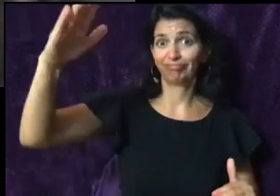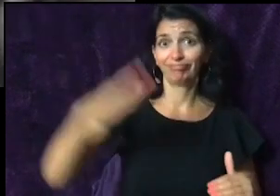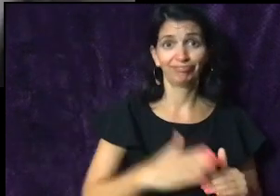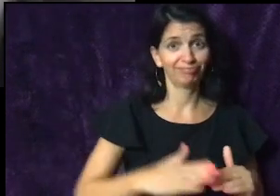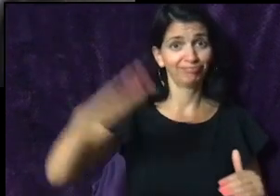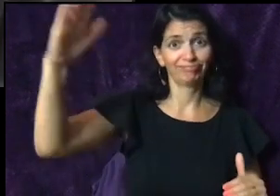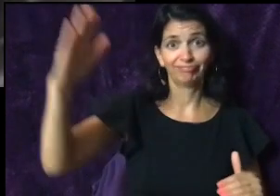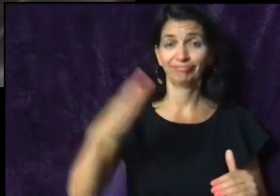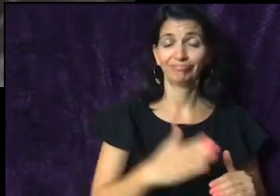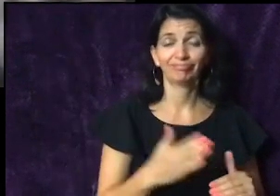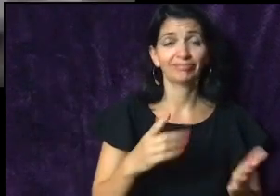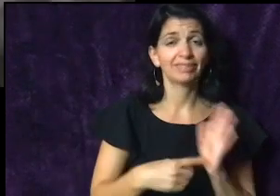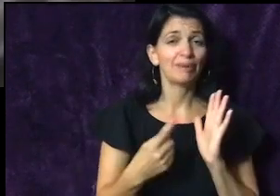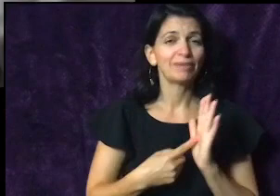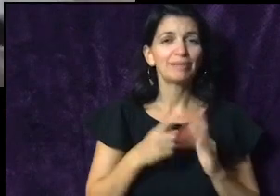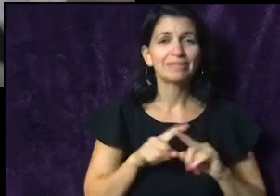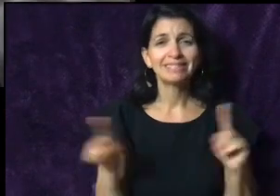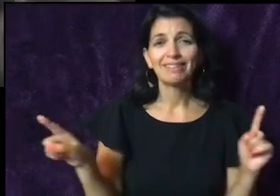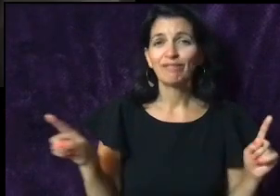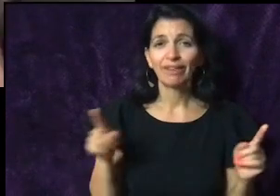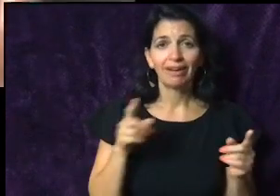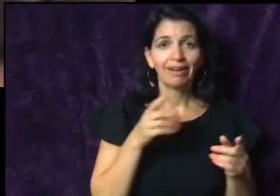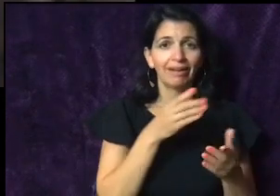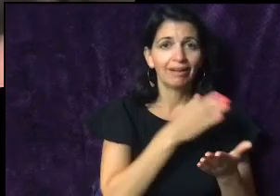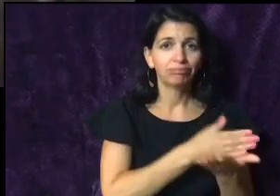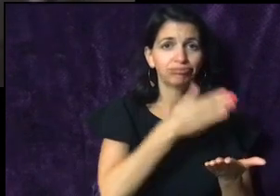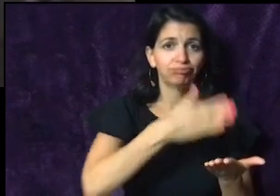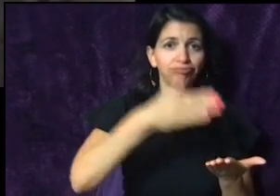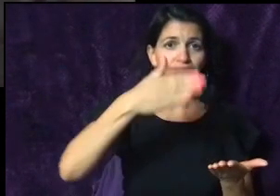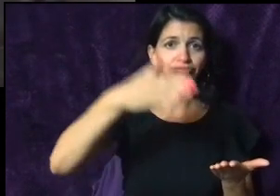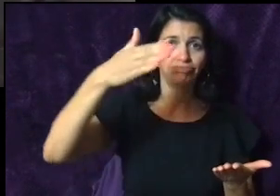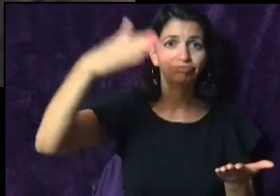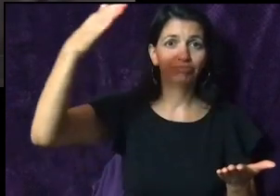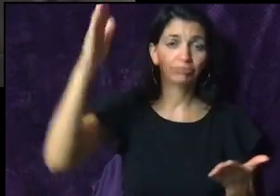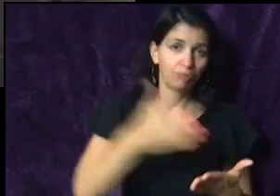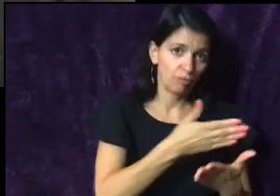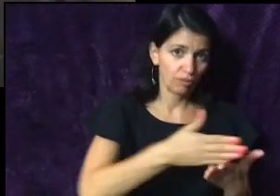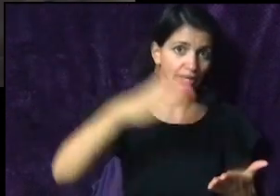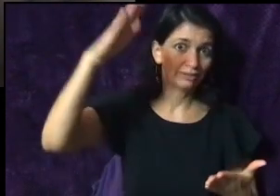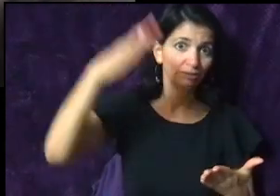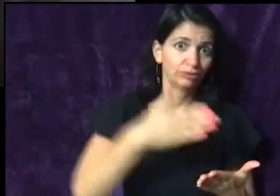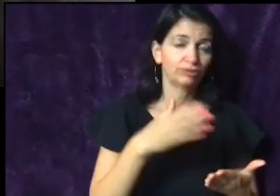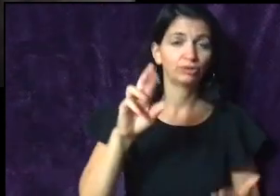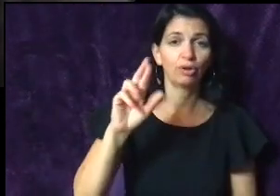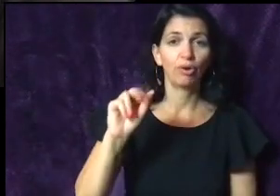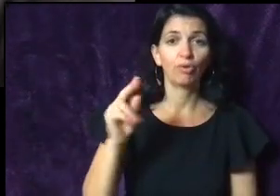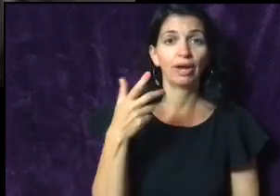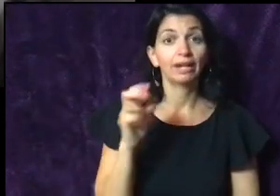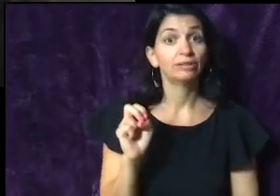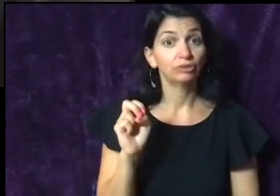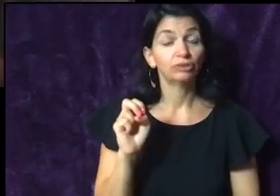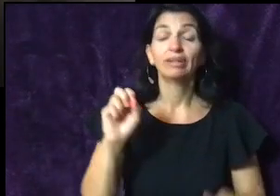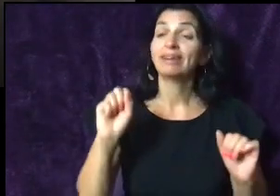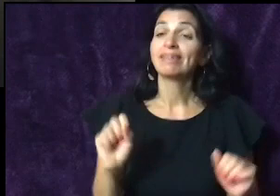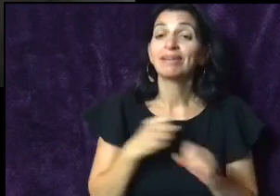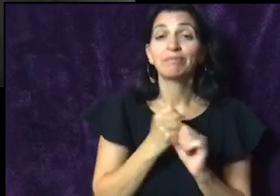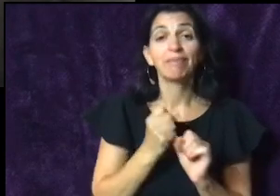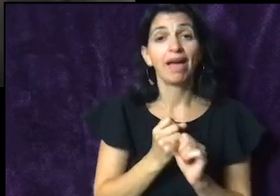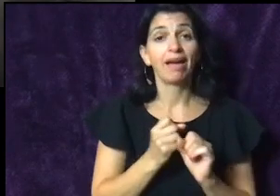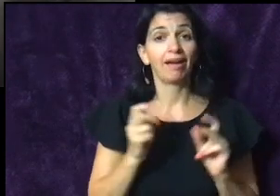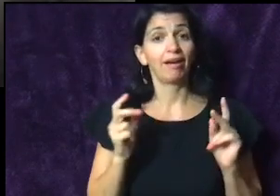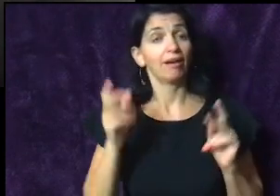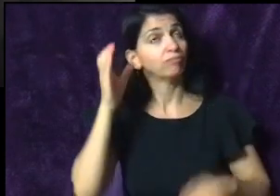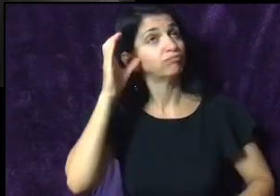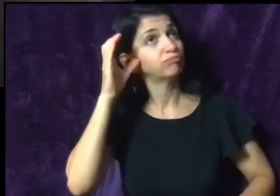in between. And sometimes different areas, what we call ranges of pitch, can make a listener feel different kinds